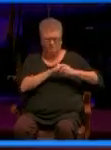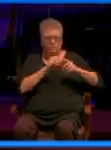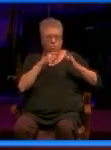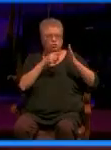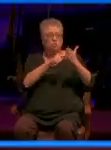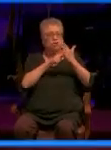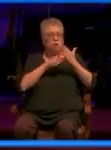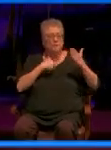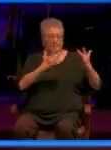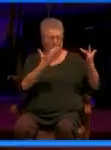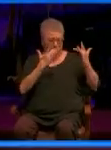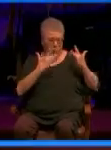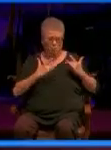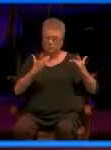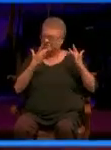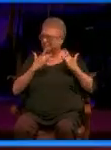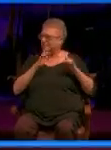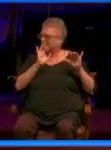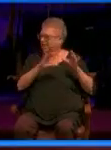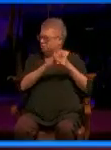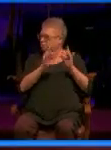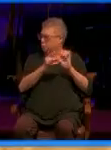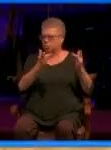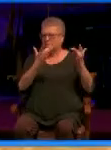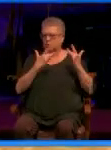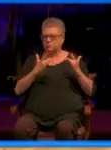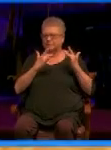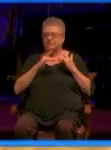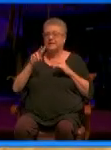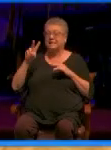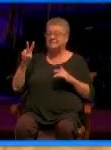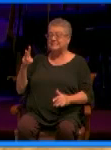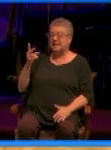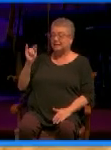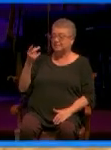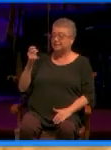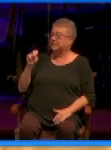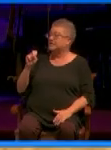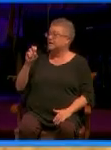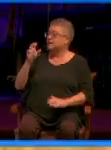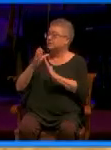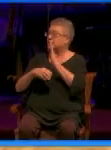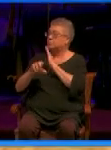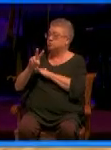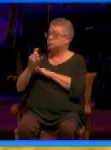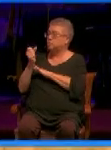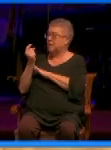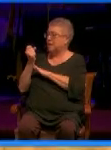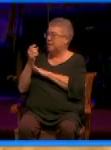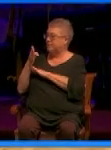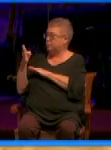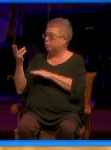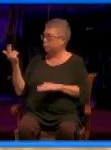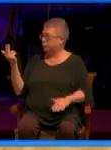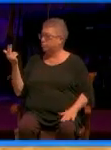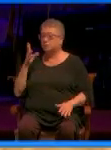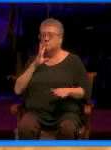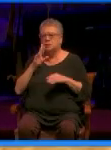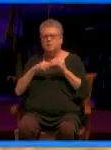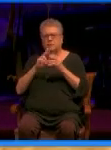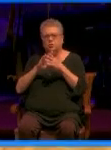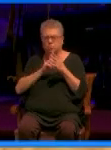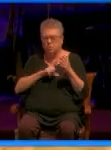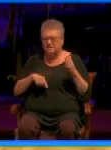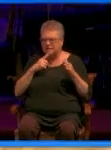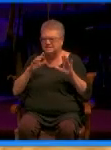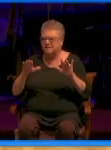with a passage of scripture from Paul. In 2 Timothy chapter 2, verse 11 through 13, he talks about the Lord. And just listen to what he says. He